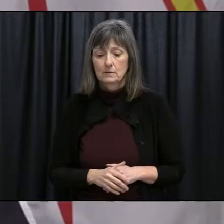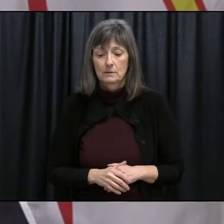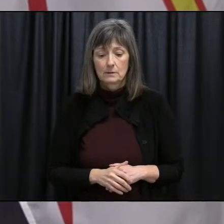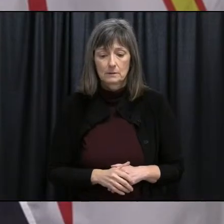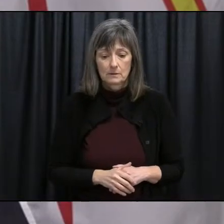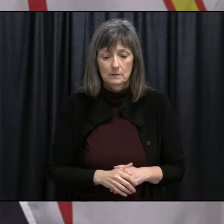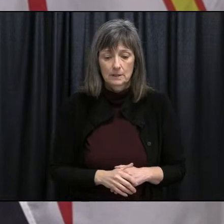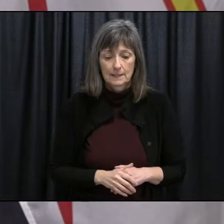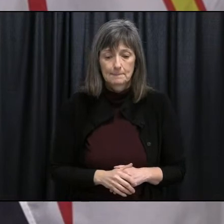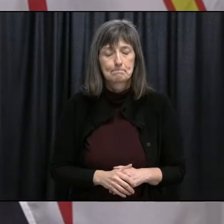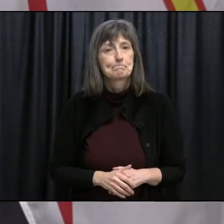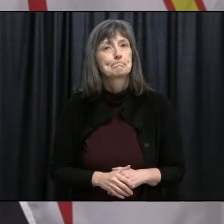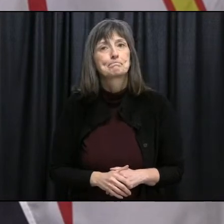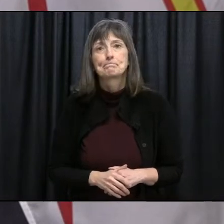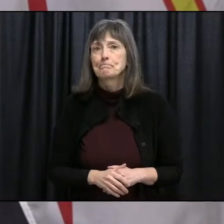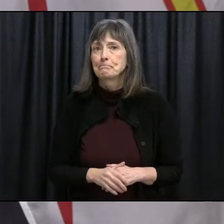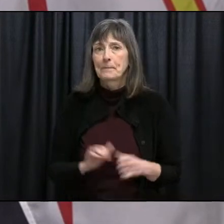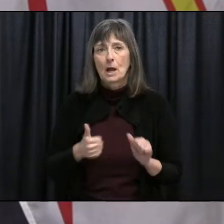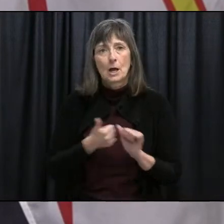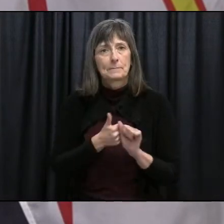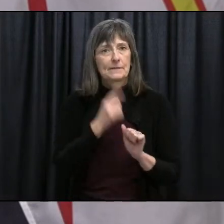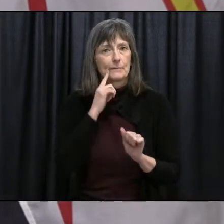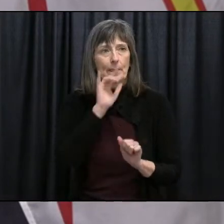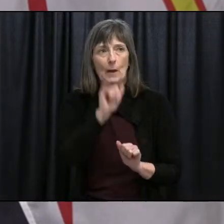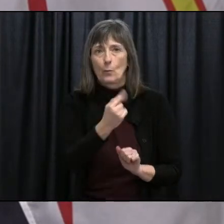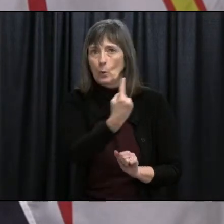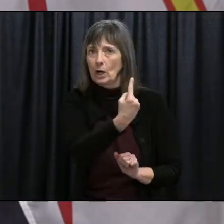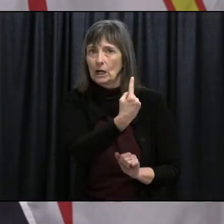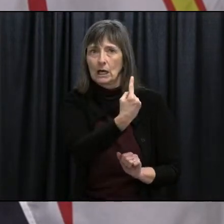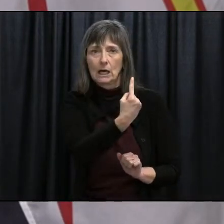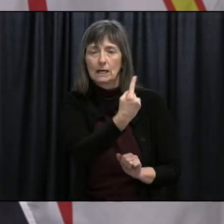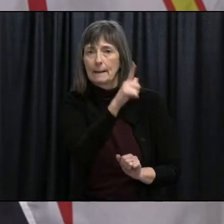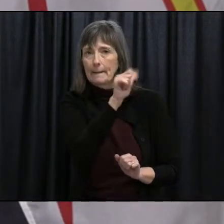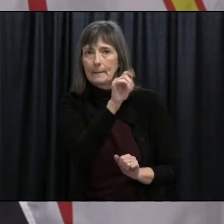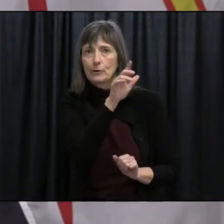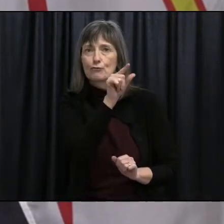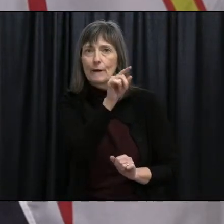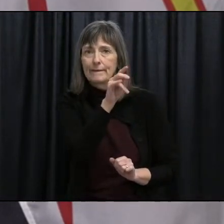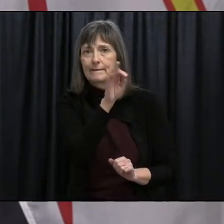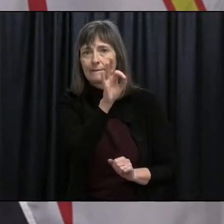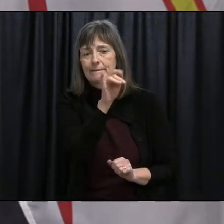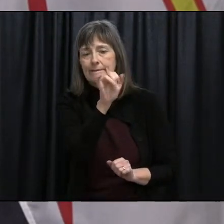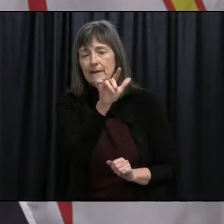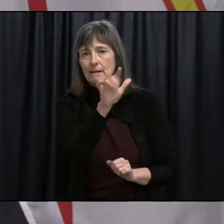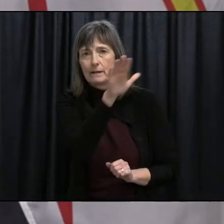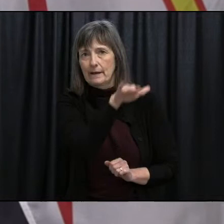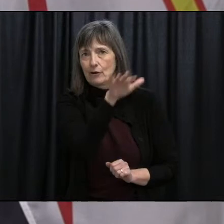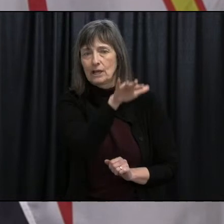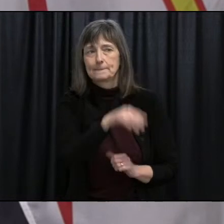So I don't have an update as of just coming into